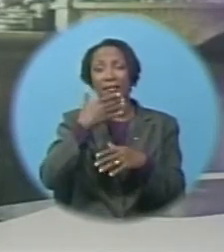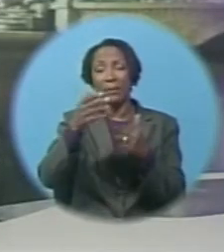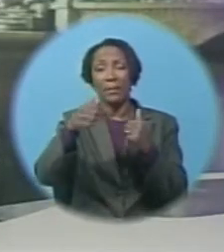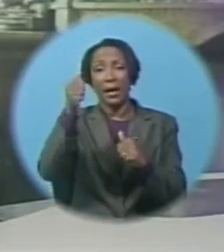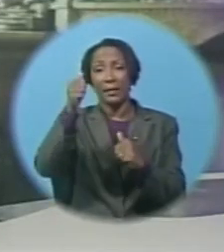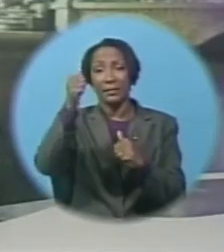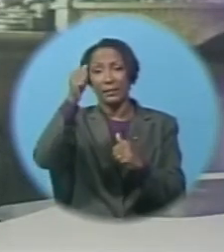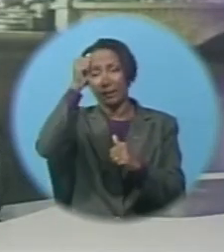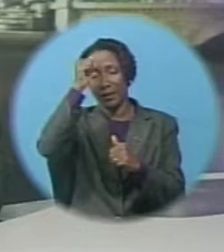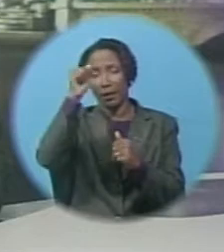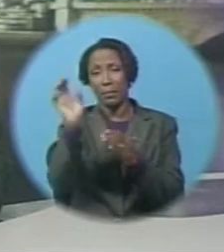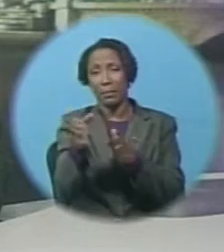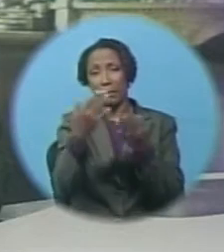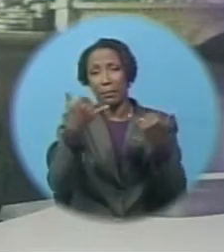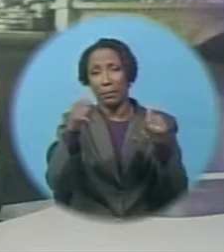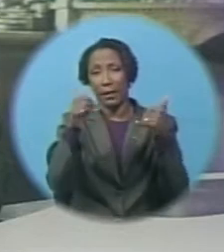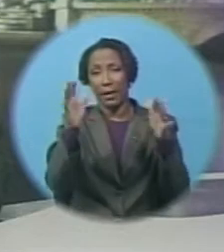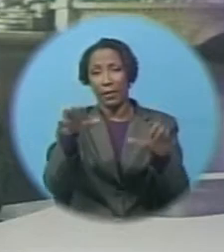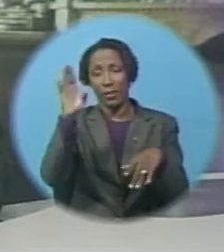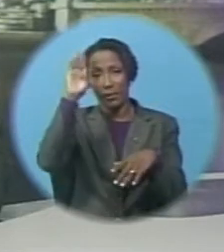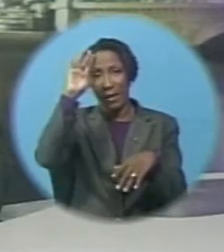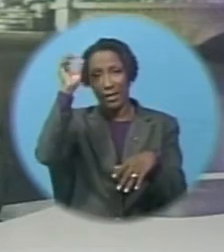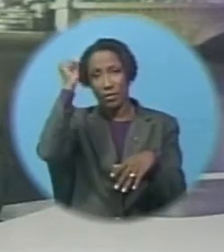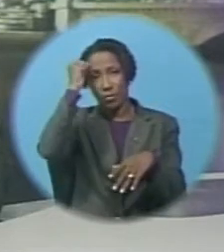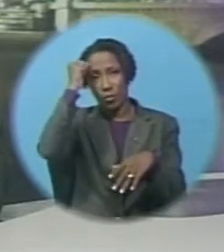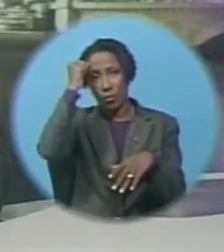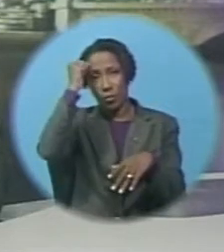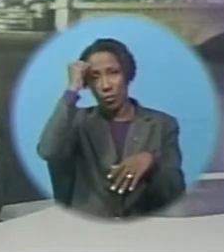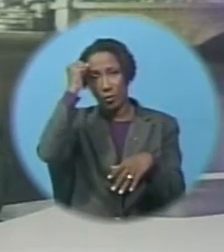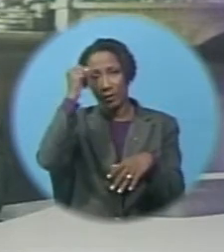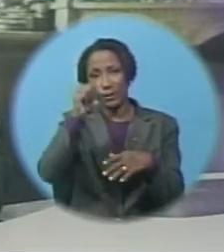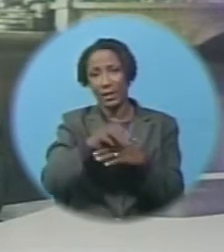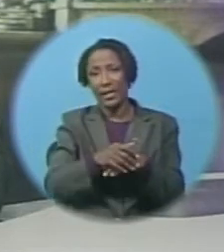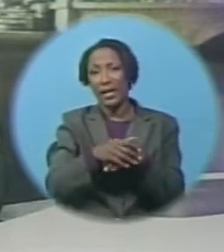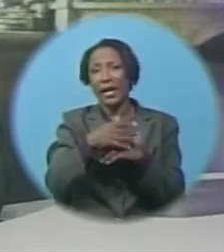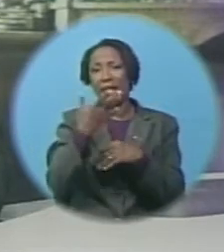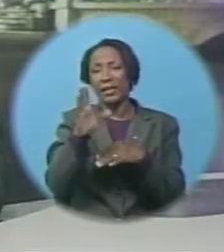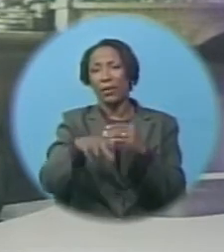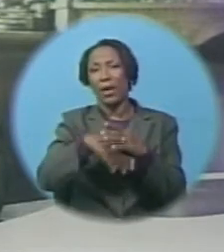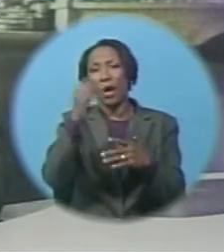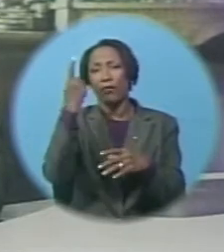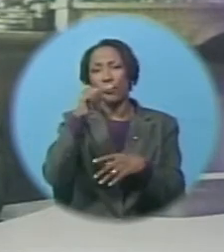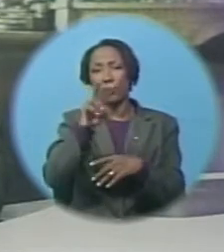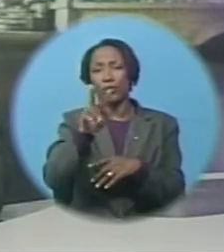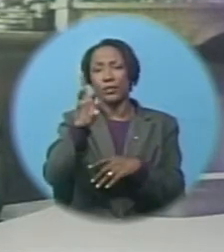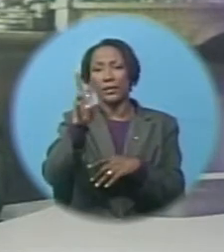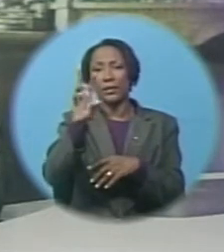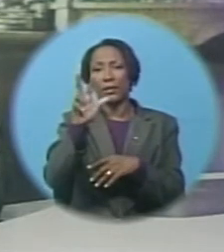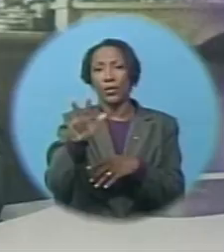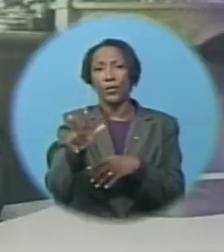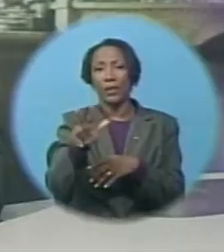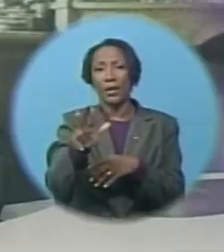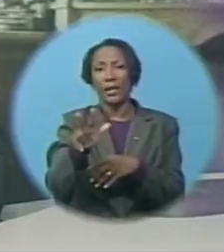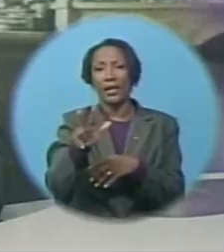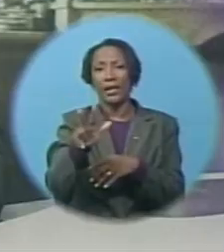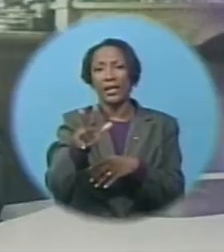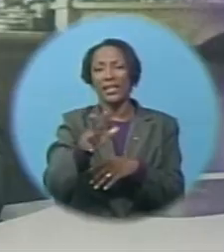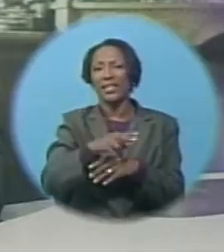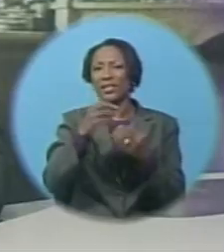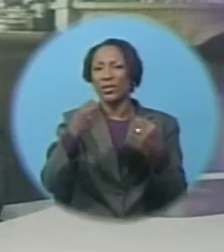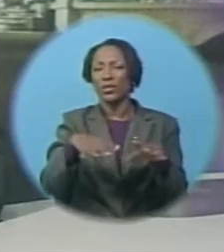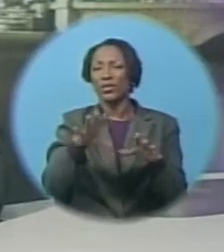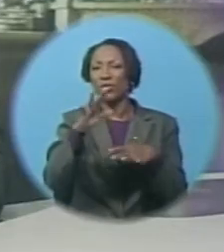took both of the wickets in the space of 3 deliveries, as the hosts were dismissed for 263 to fall short